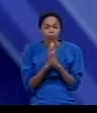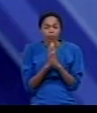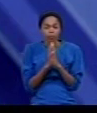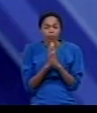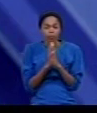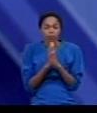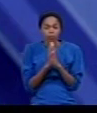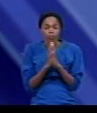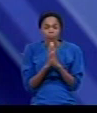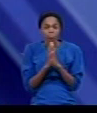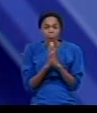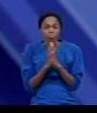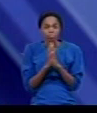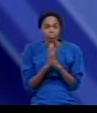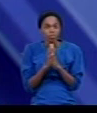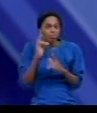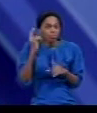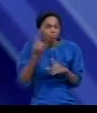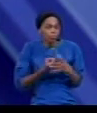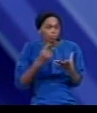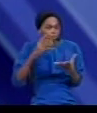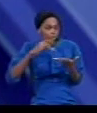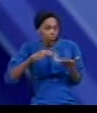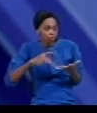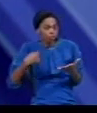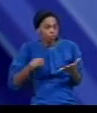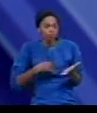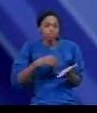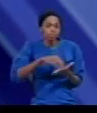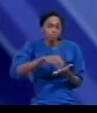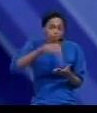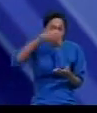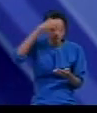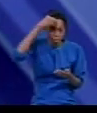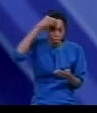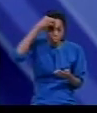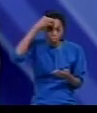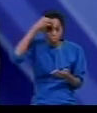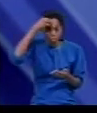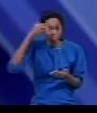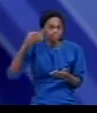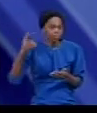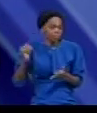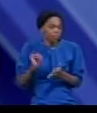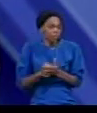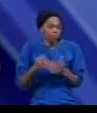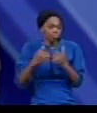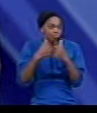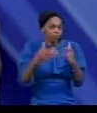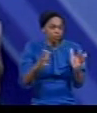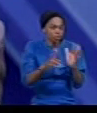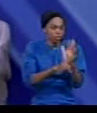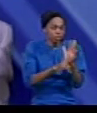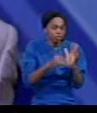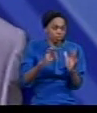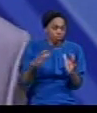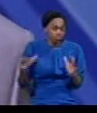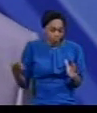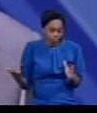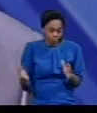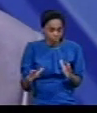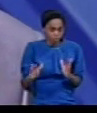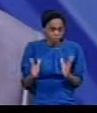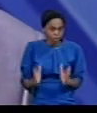From the study tonight, we learn that the lostness of compromiser judge for their falsehood.